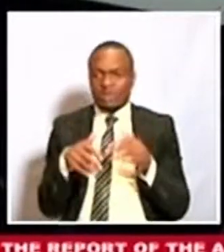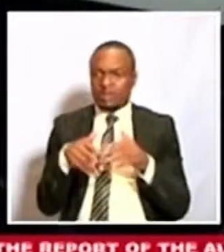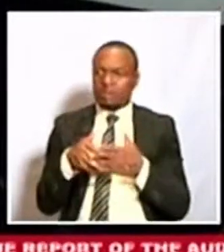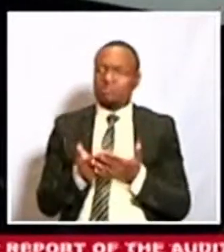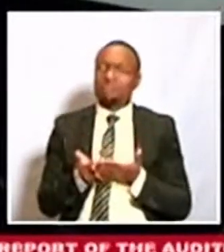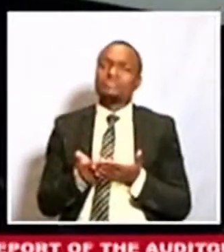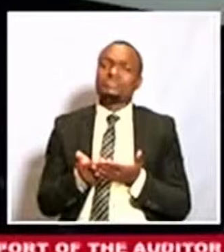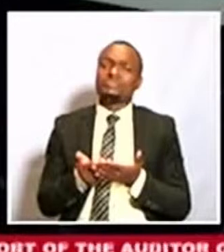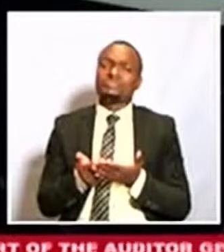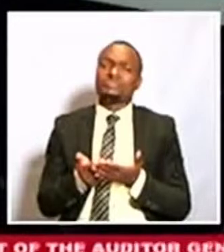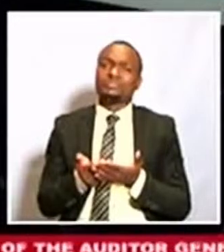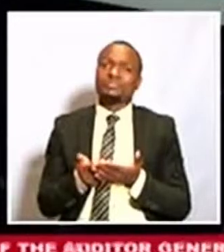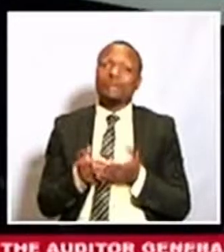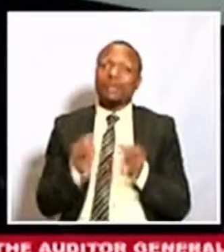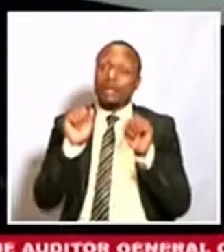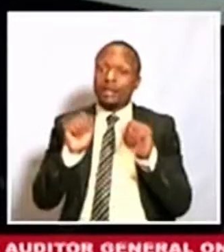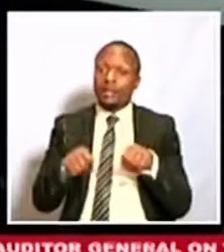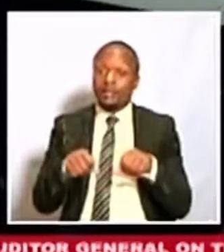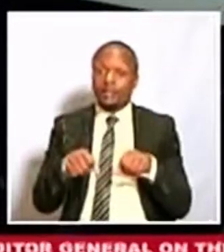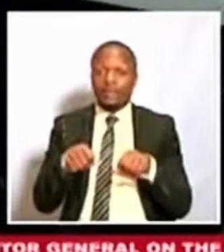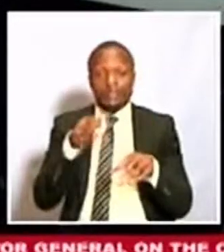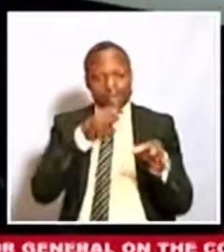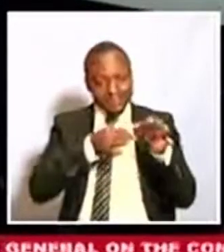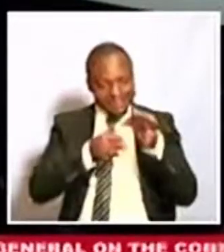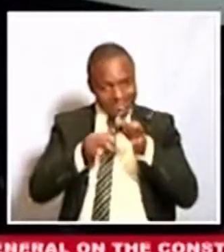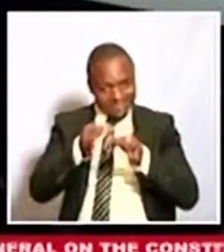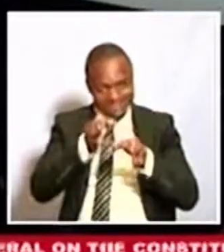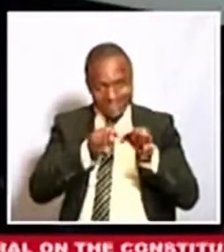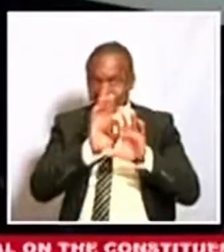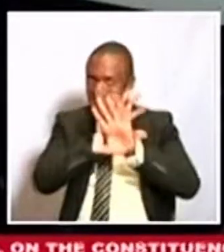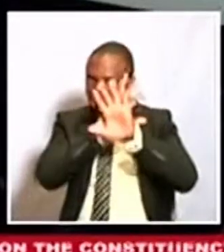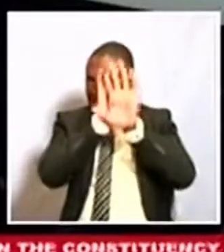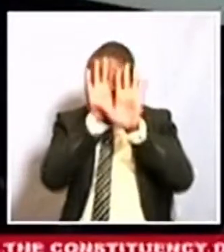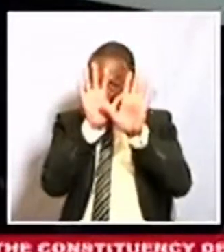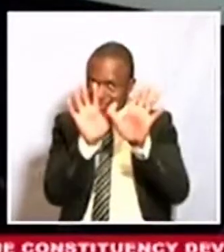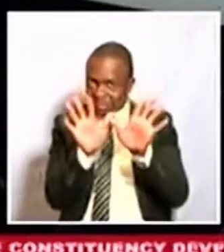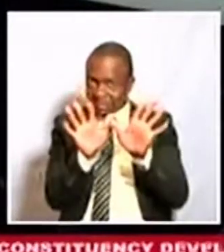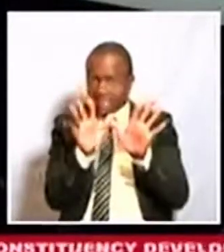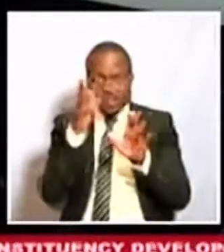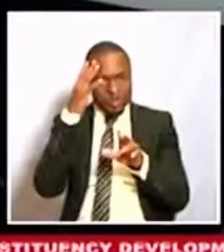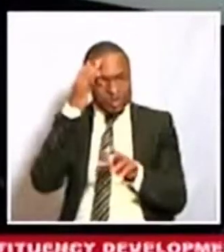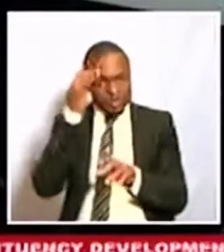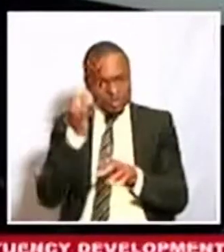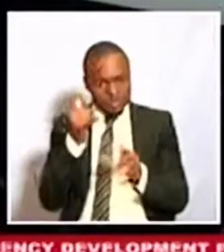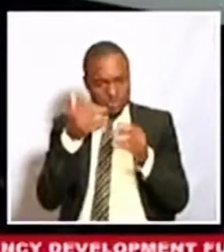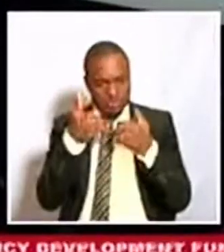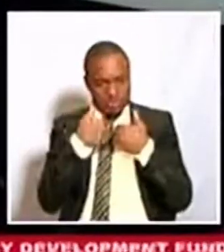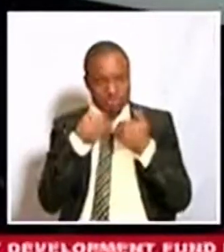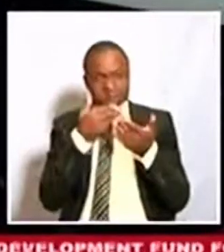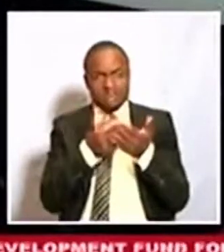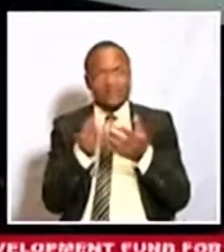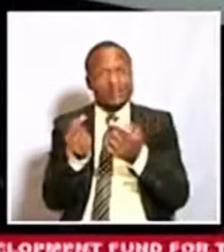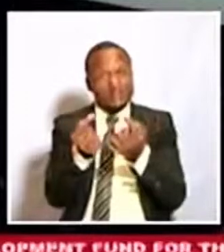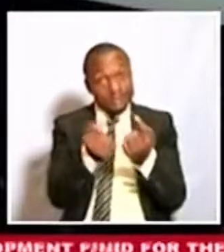how can you just try to clarify why could we have such a scenario